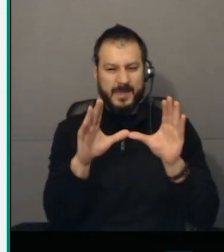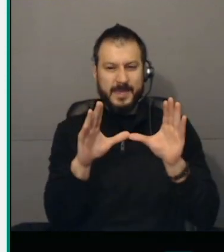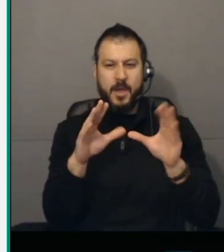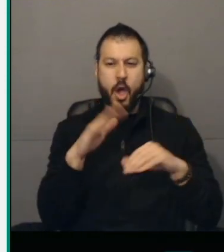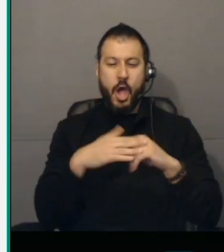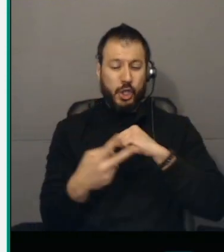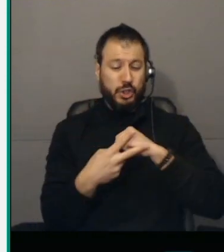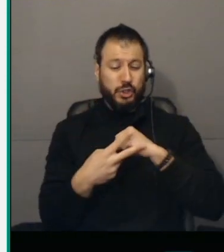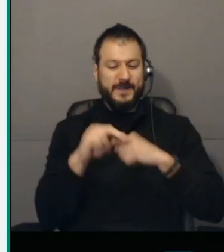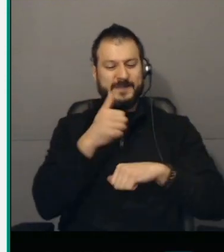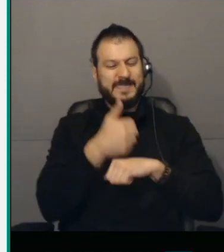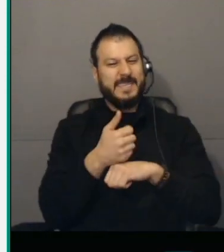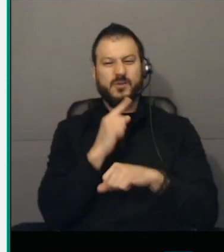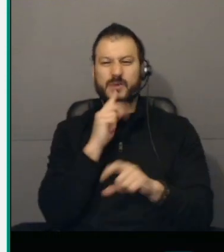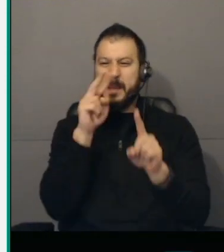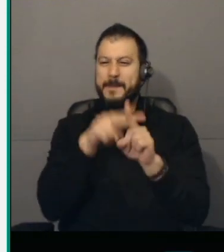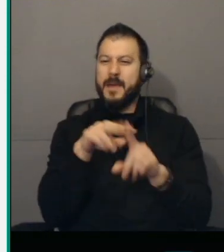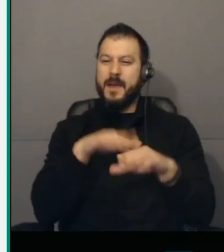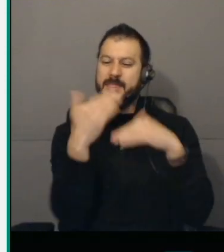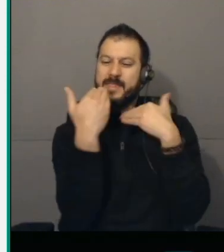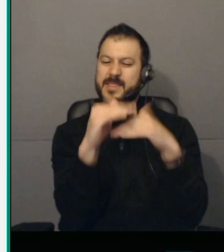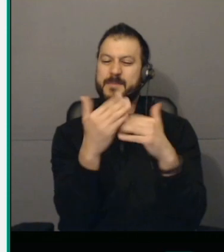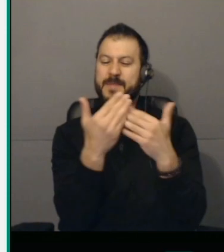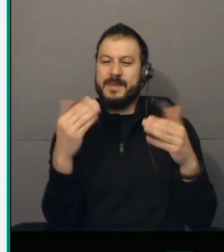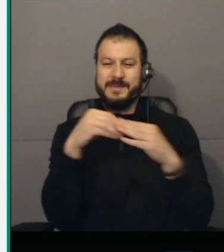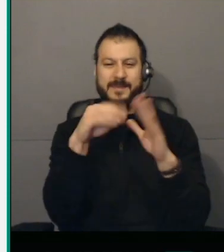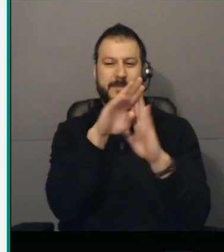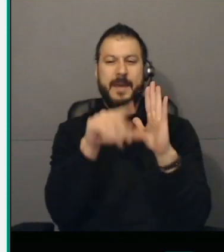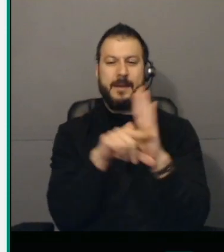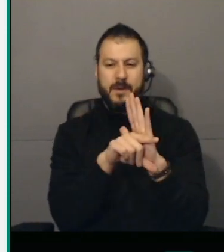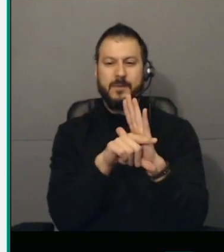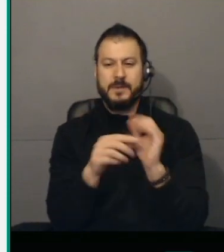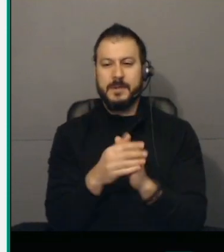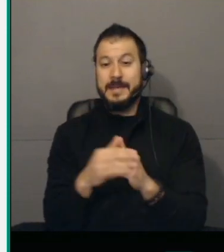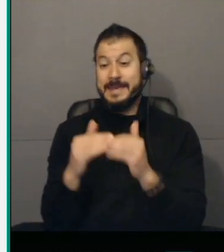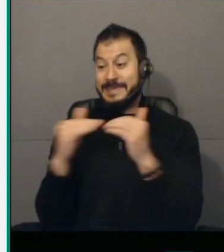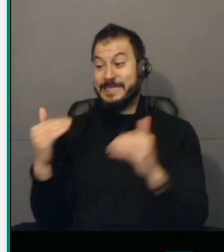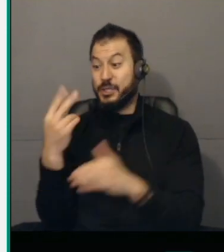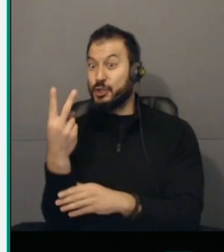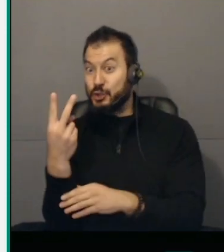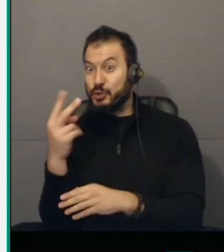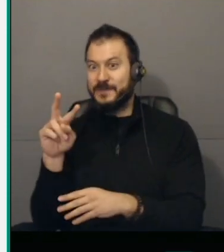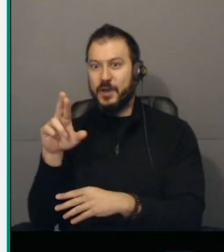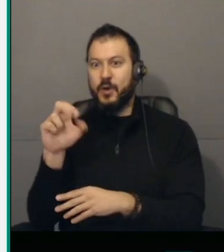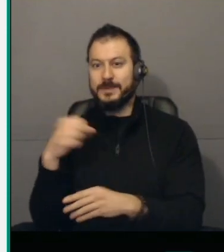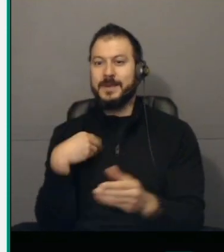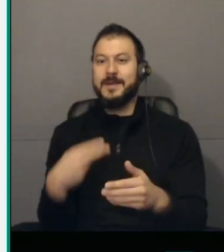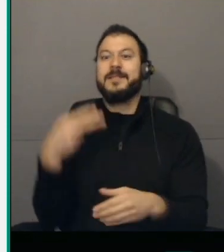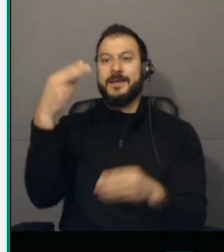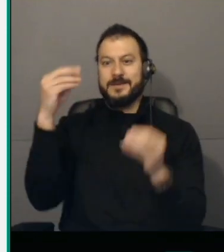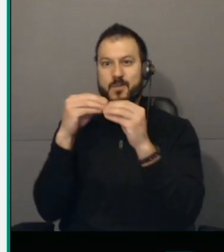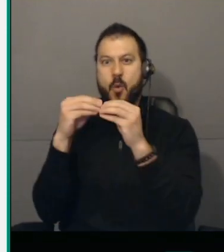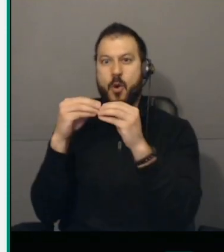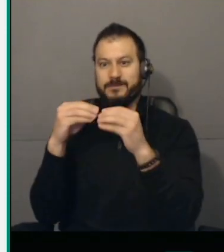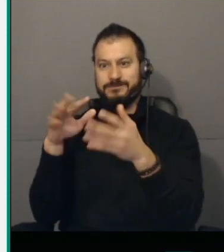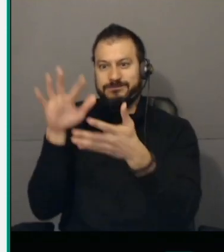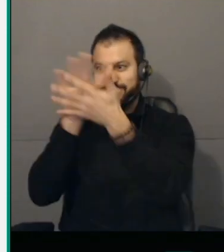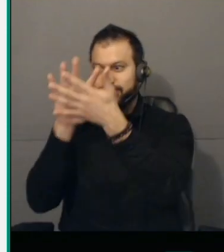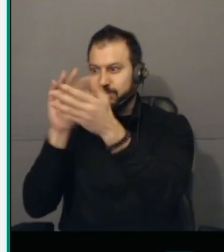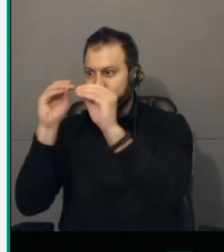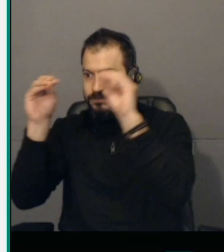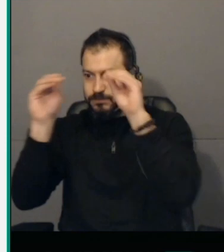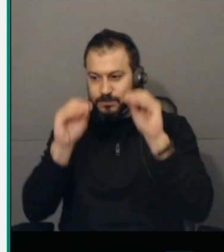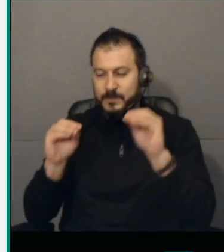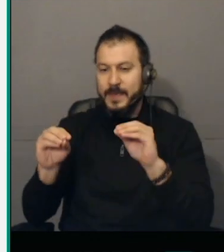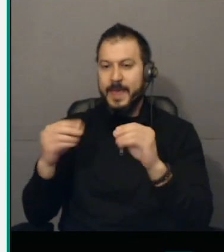conservative settings, it's really only applied to a limited amount of things in the background. With Tier 2, it has a much higher granularity, and its adaptive